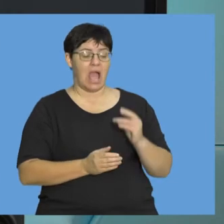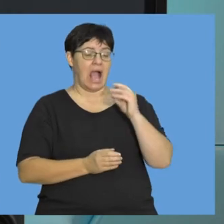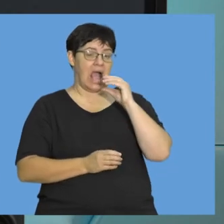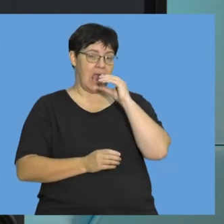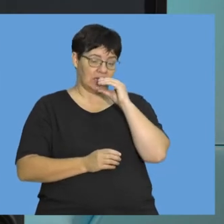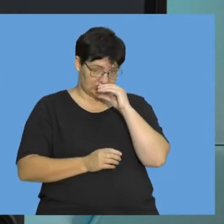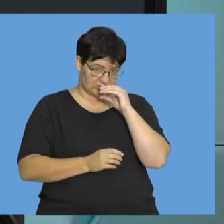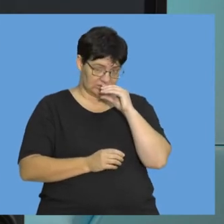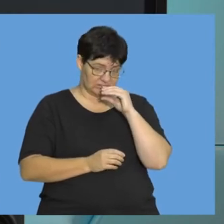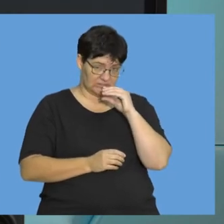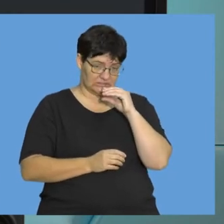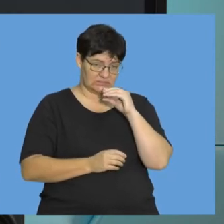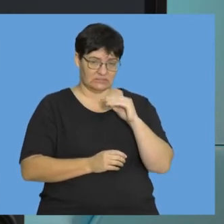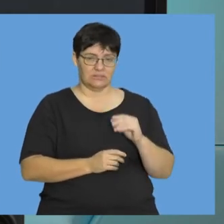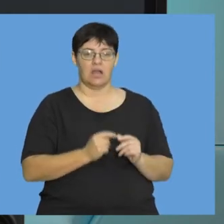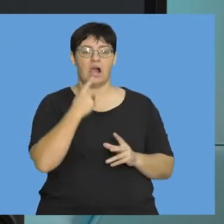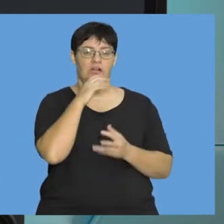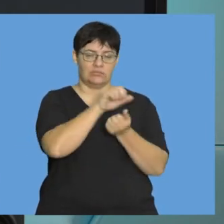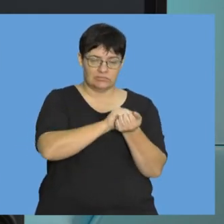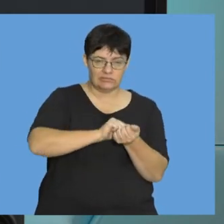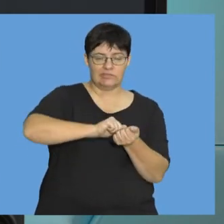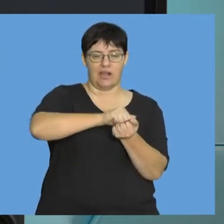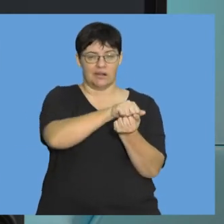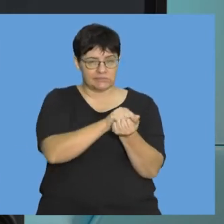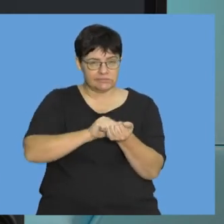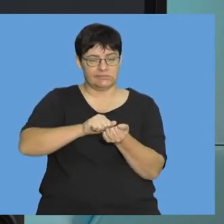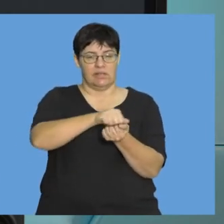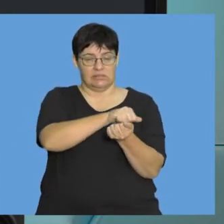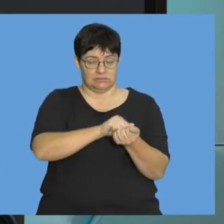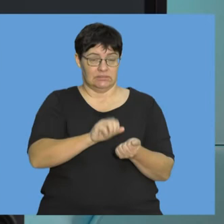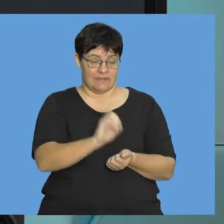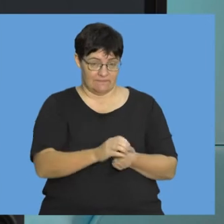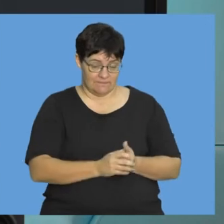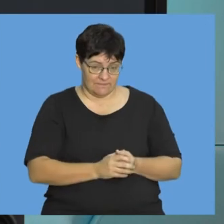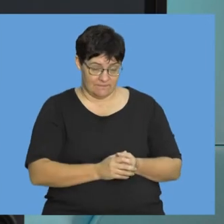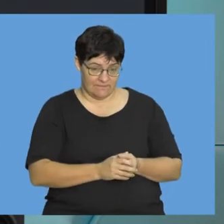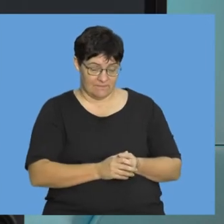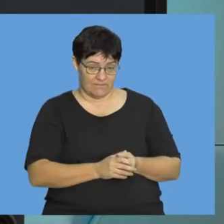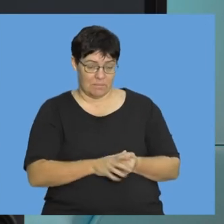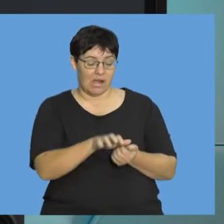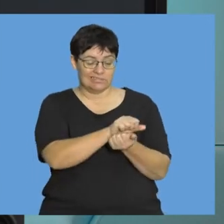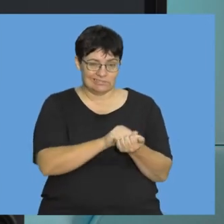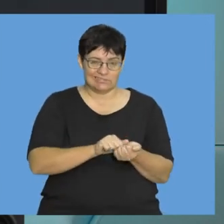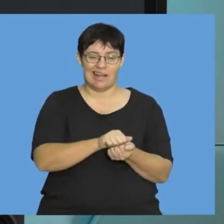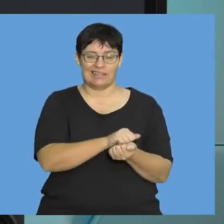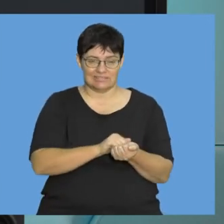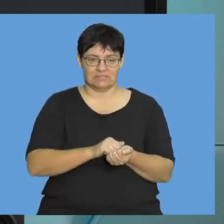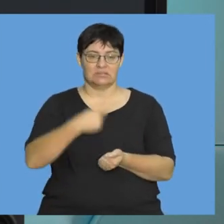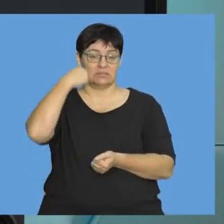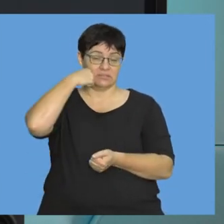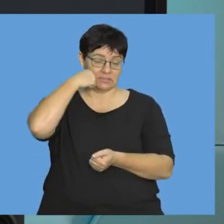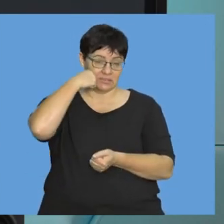I take a bite, right, and I start to chew it in my mouth. Now, while I start to chew it, there's